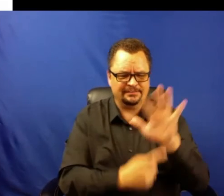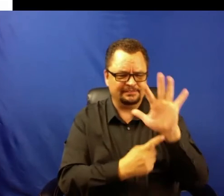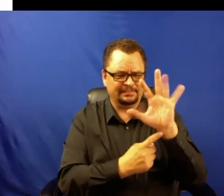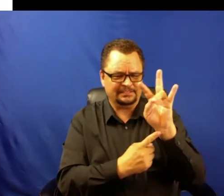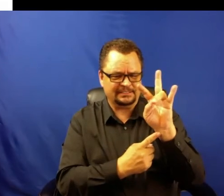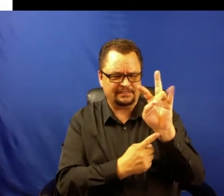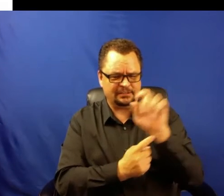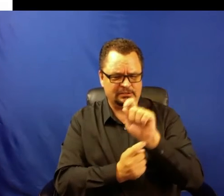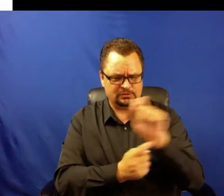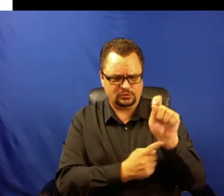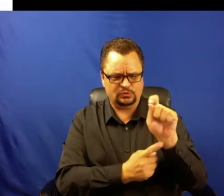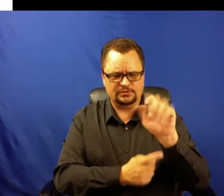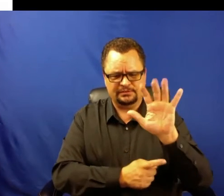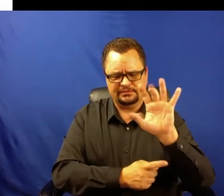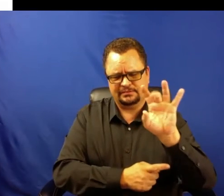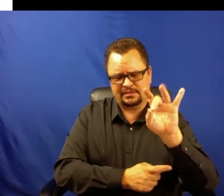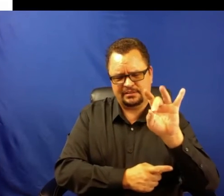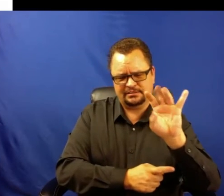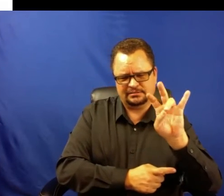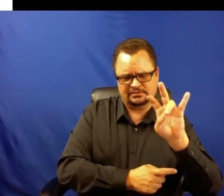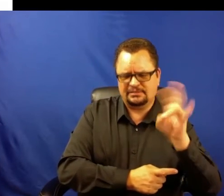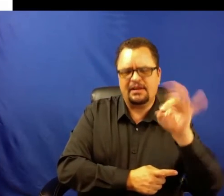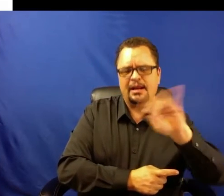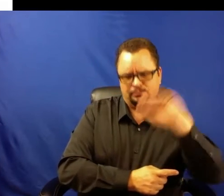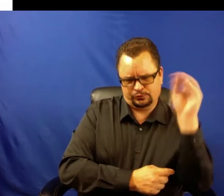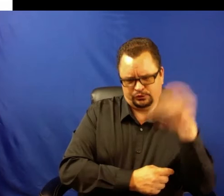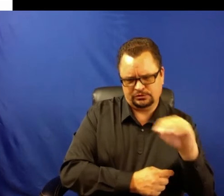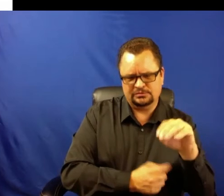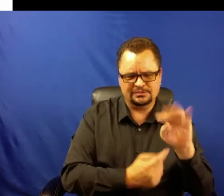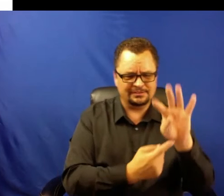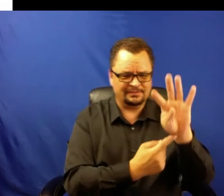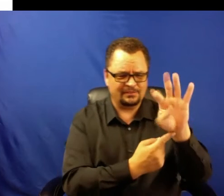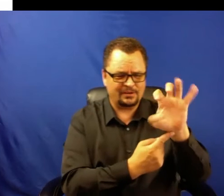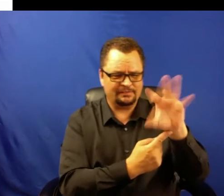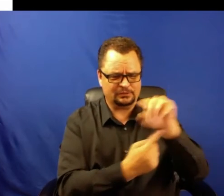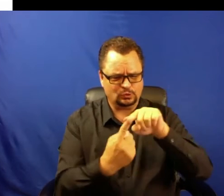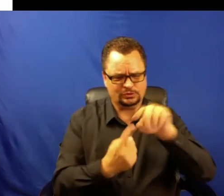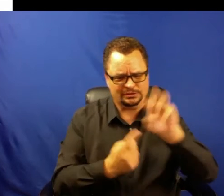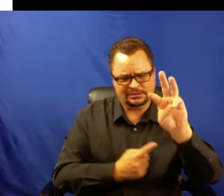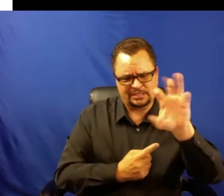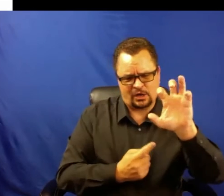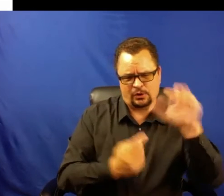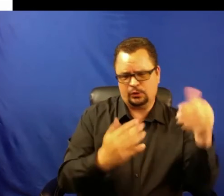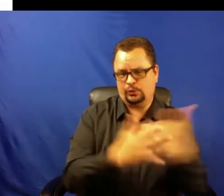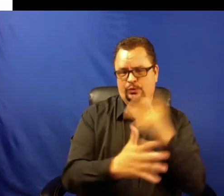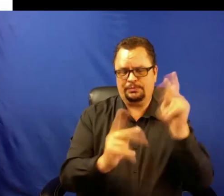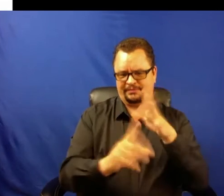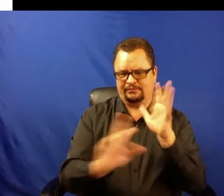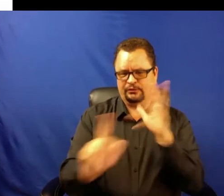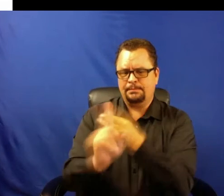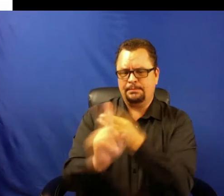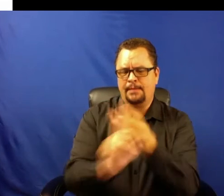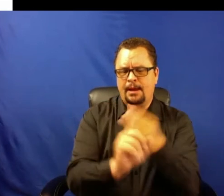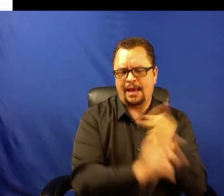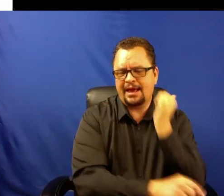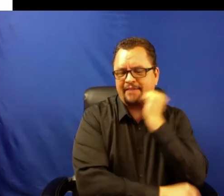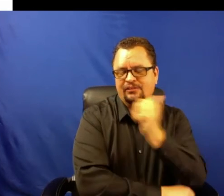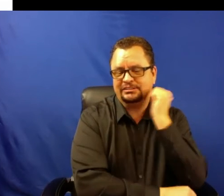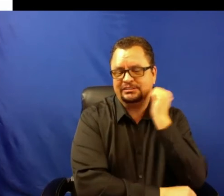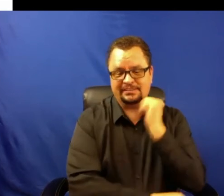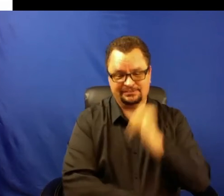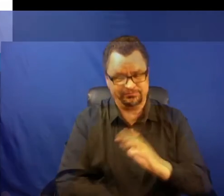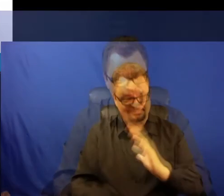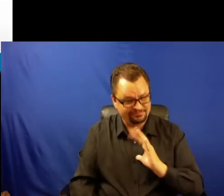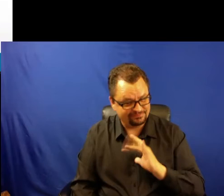about 600 new people get vaccinated every day, which is exciting. It is a consistent volume for the past 90 to 120